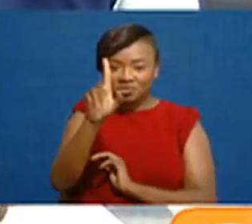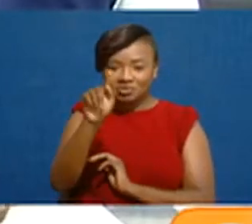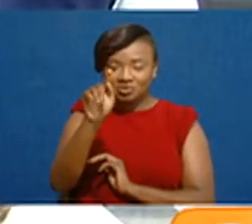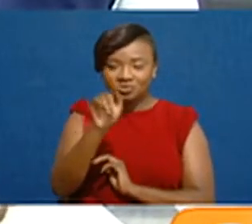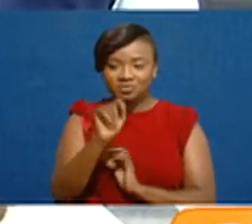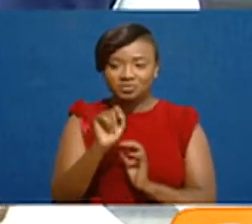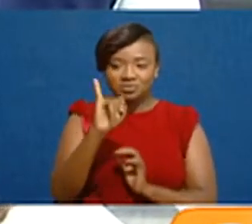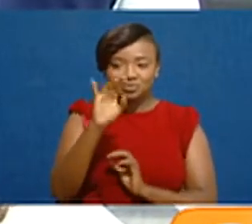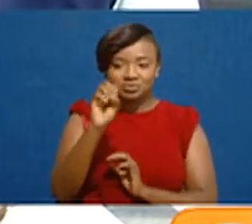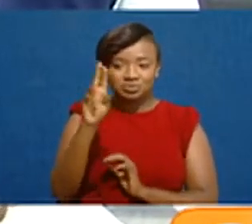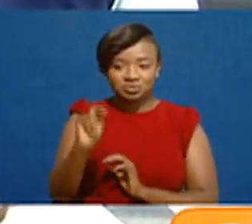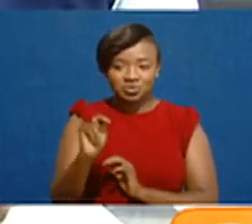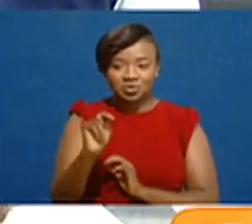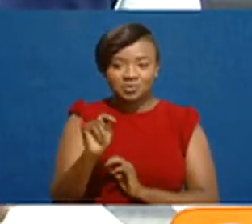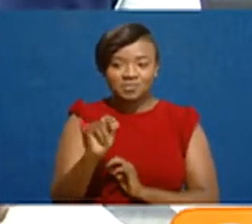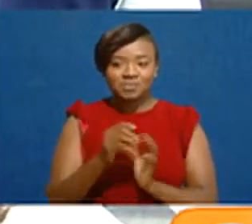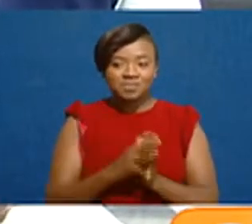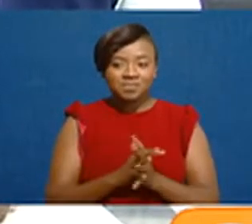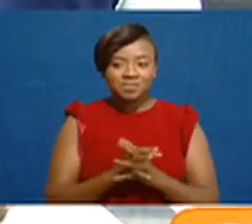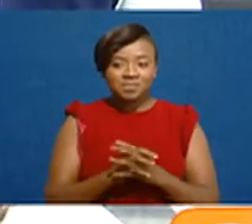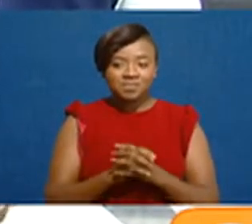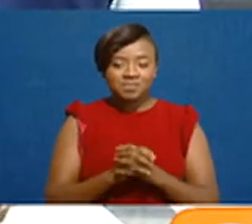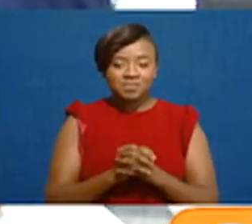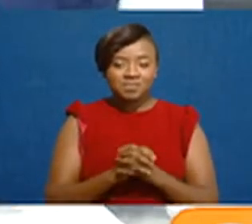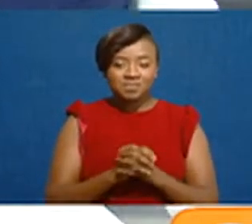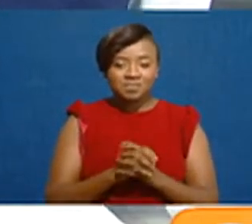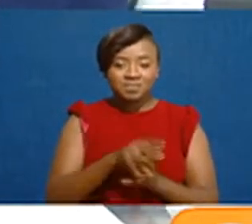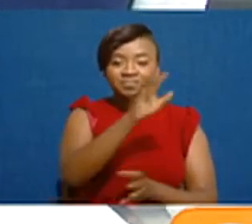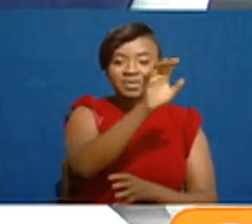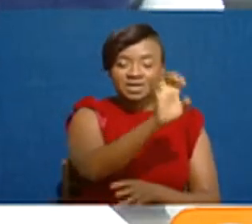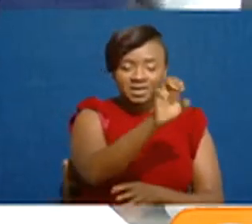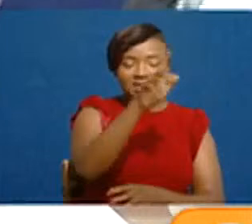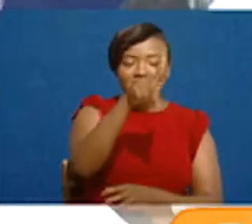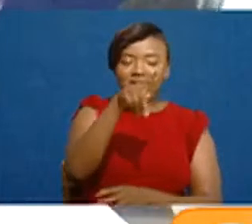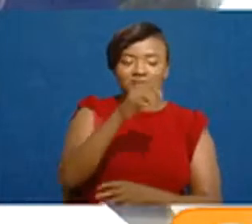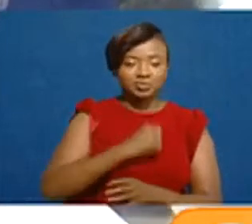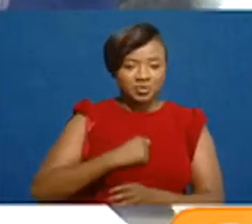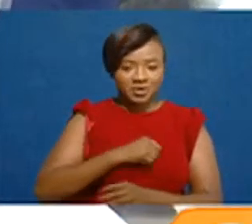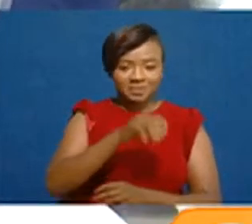environmental health risk globally, with many parts of the world recording